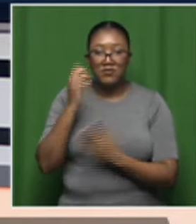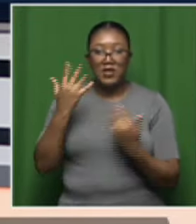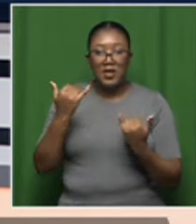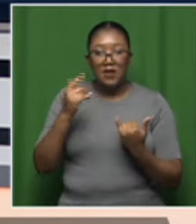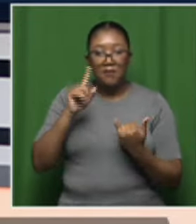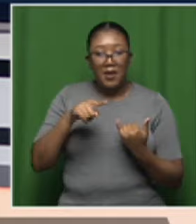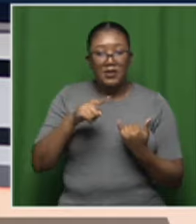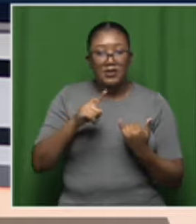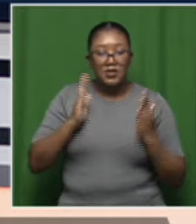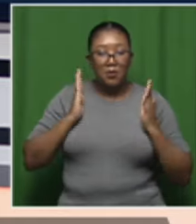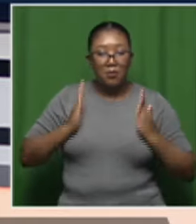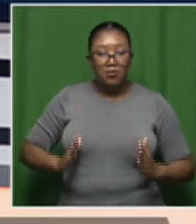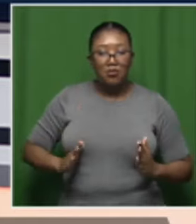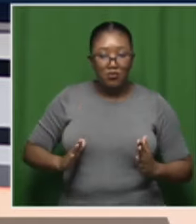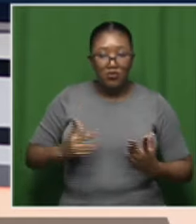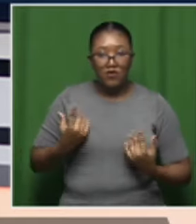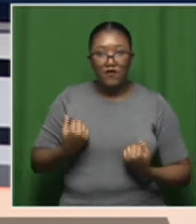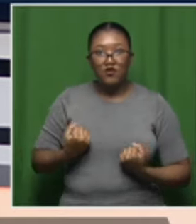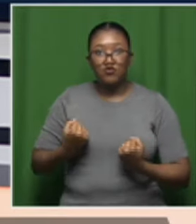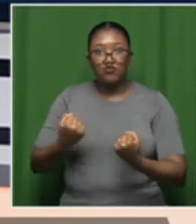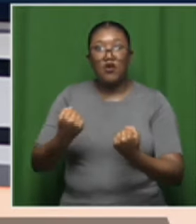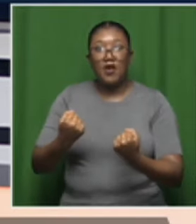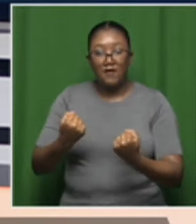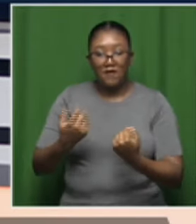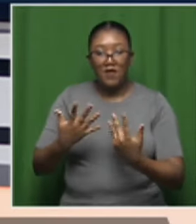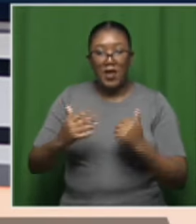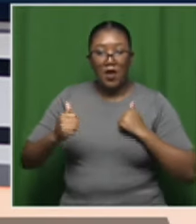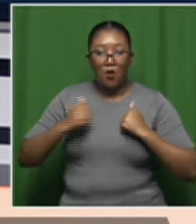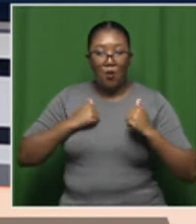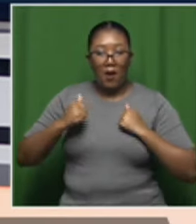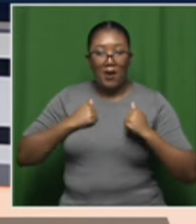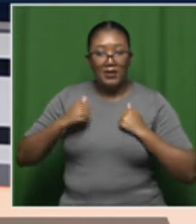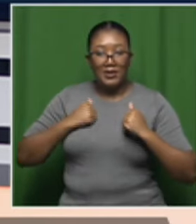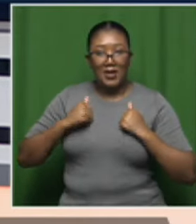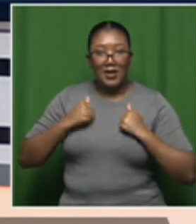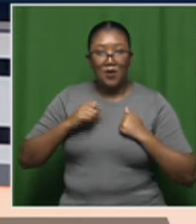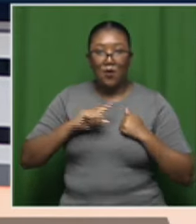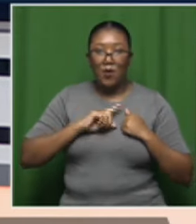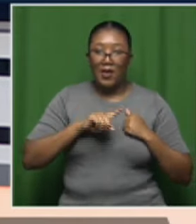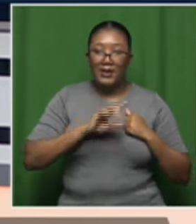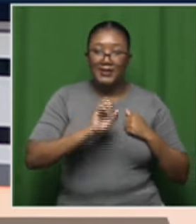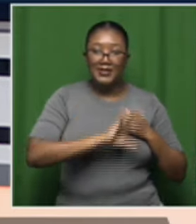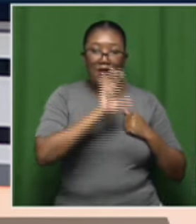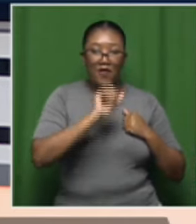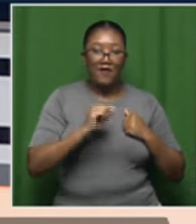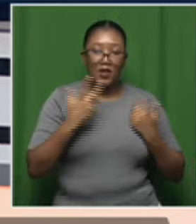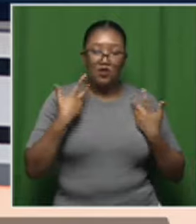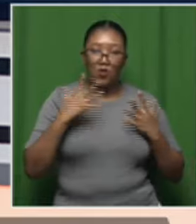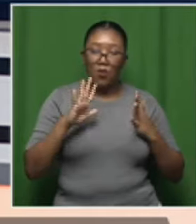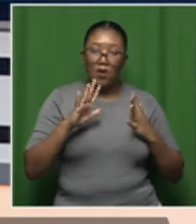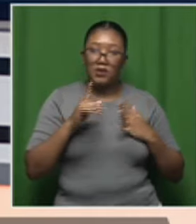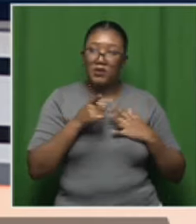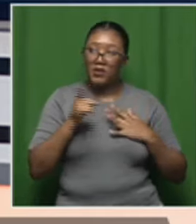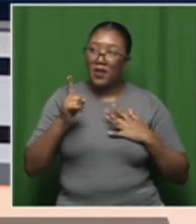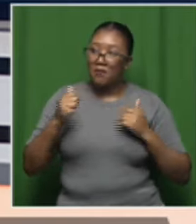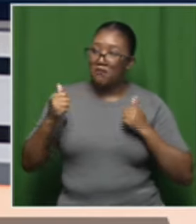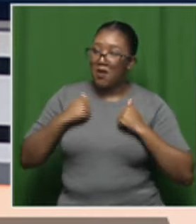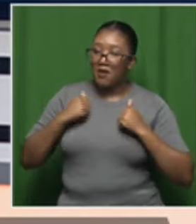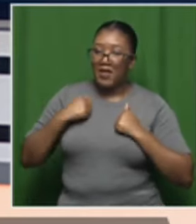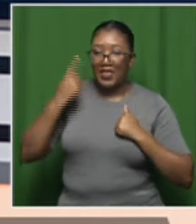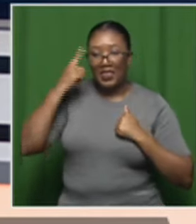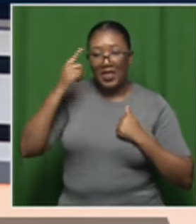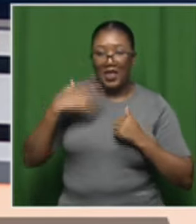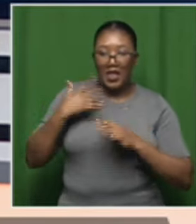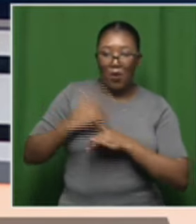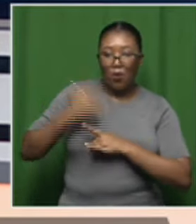Rwanda, ostensibly because they don't want to give President Paul Kagame, a propaganda opportunity to demonstrate his victory over